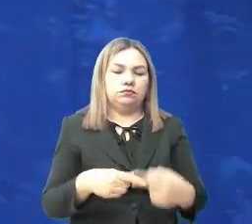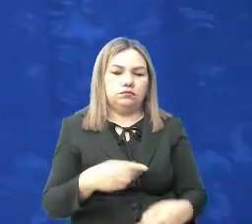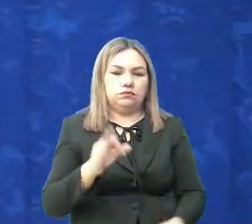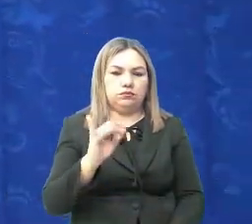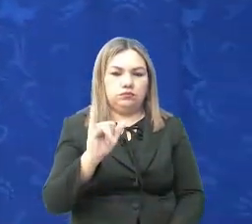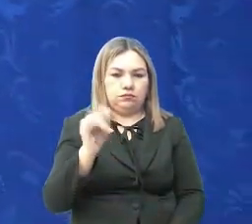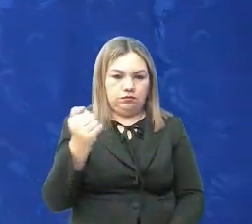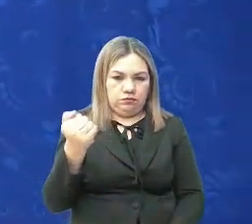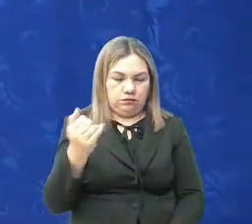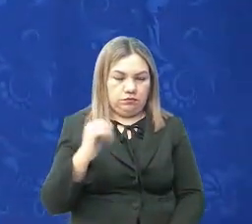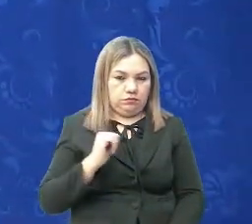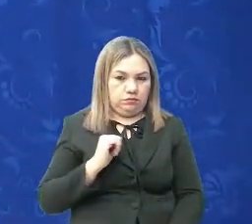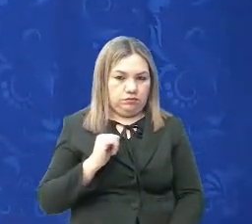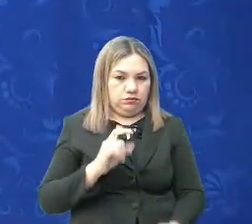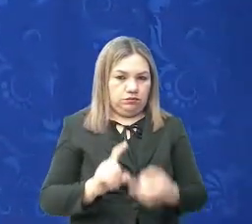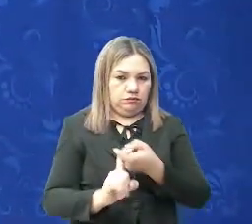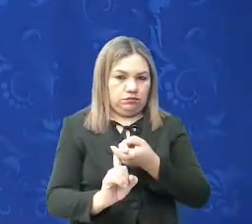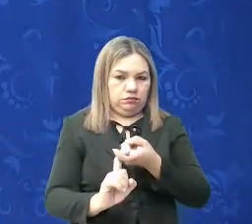they ate.